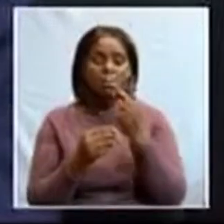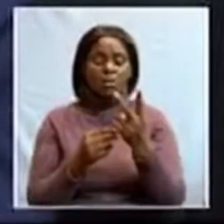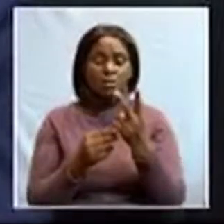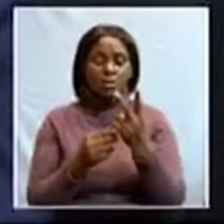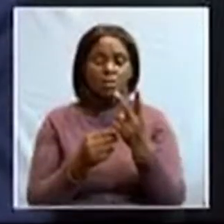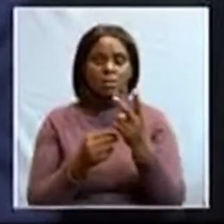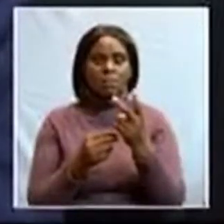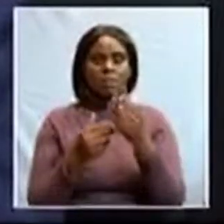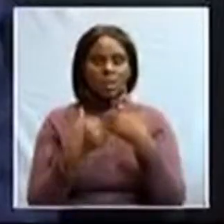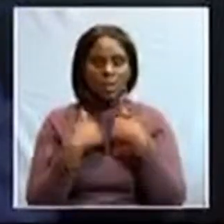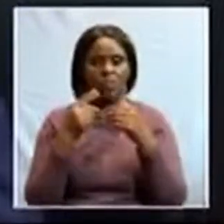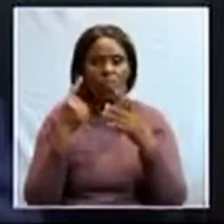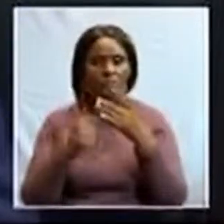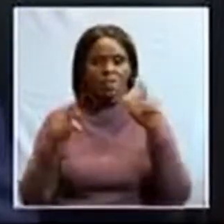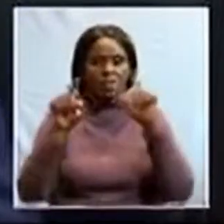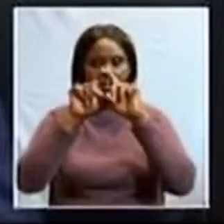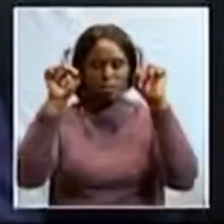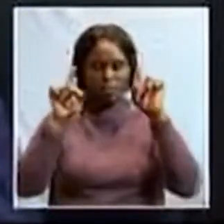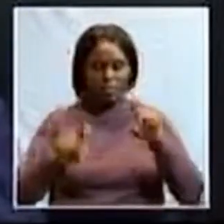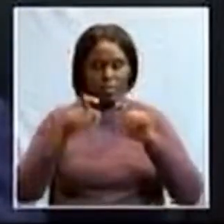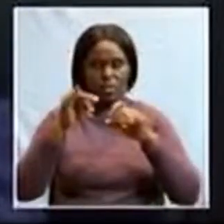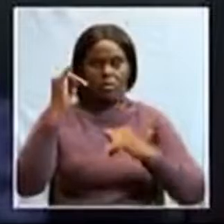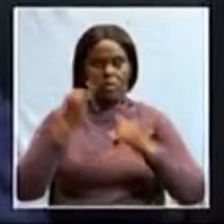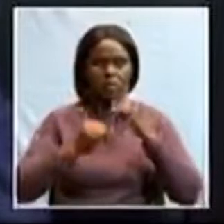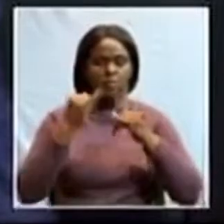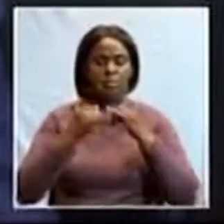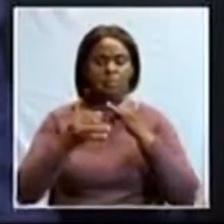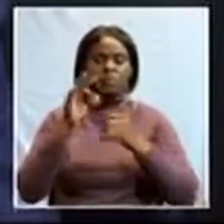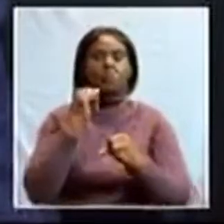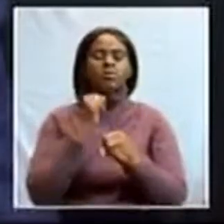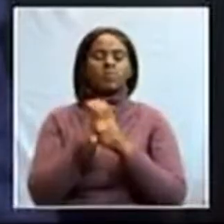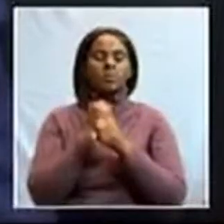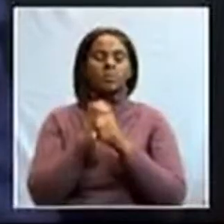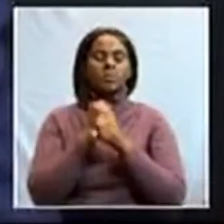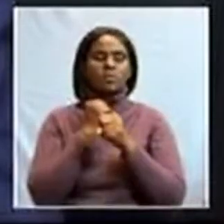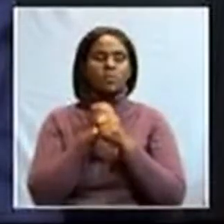there's what is known as a certificate of completion of the works